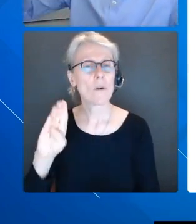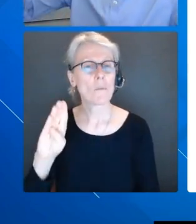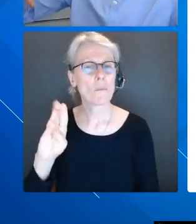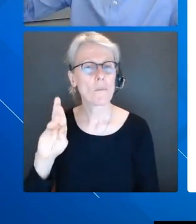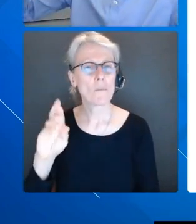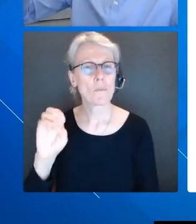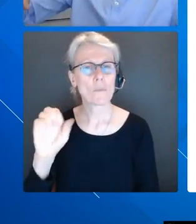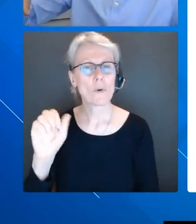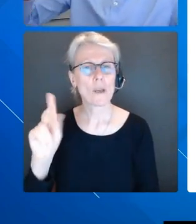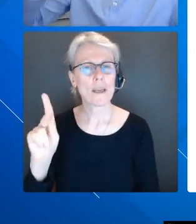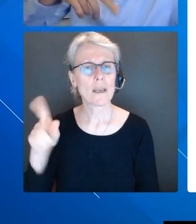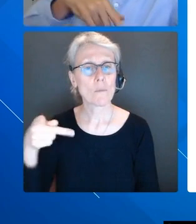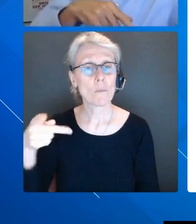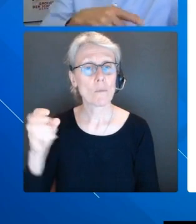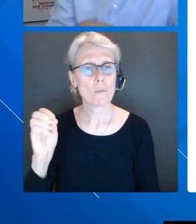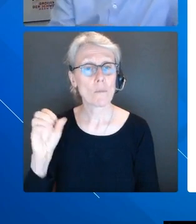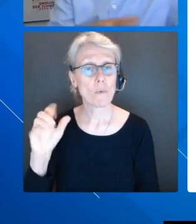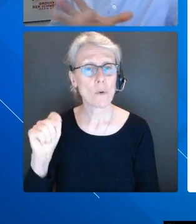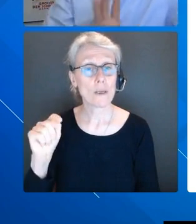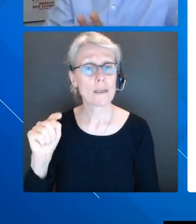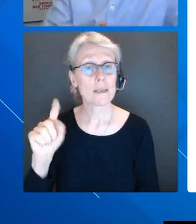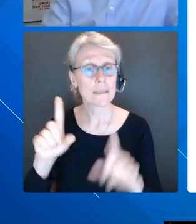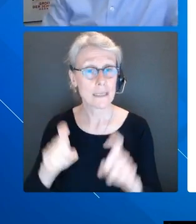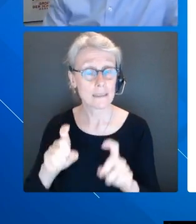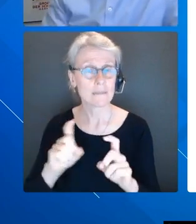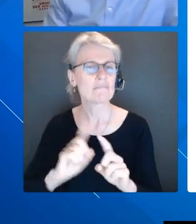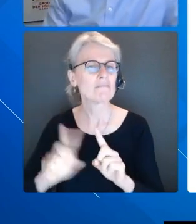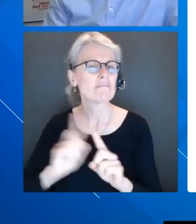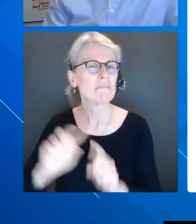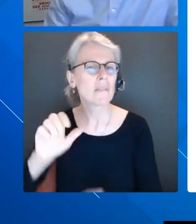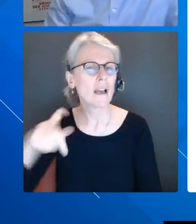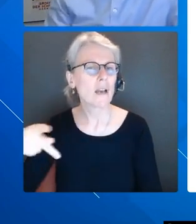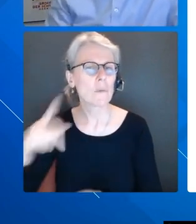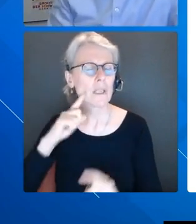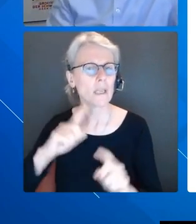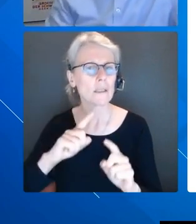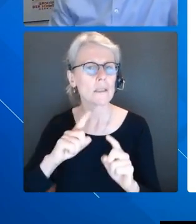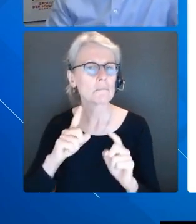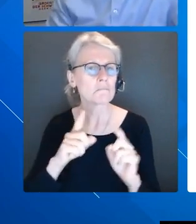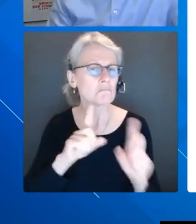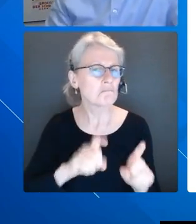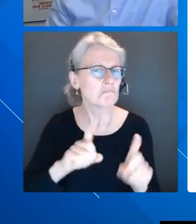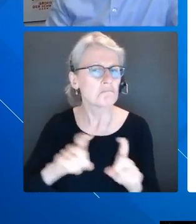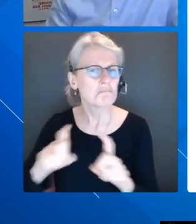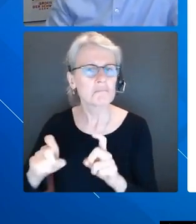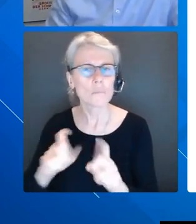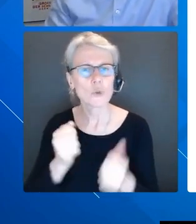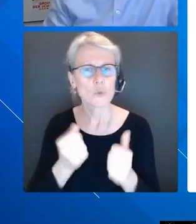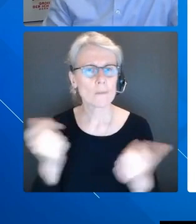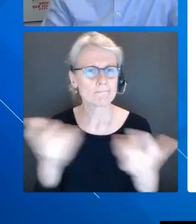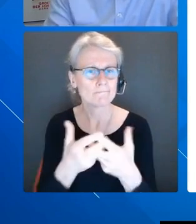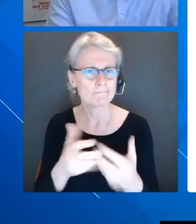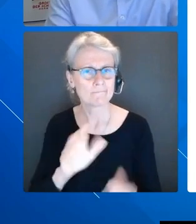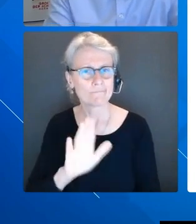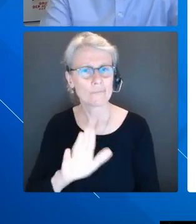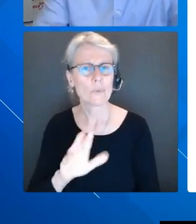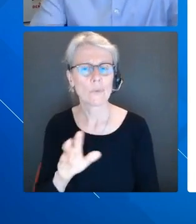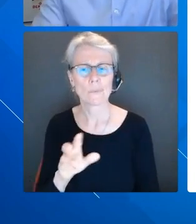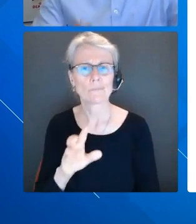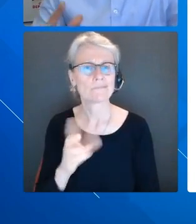applications that can simulate how it'll be viewed on the different browser screens, and I would just suggest doing that to make sure it